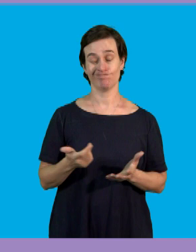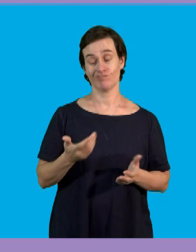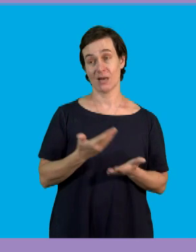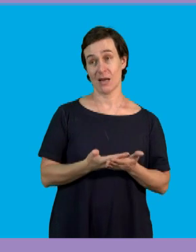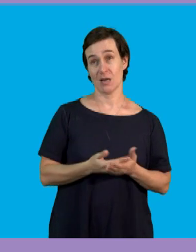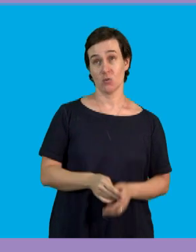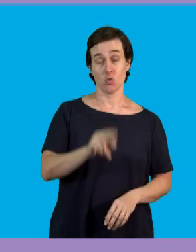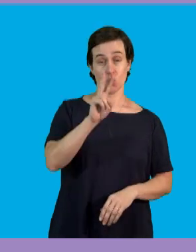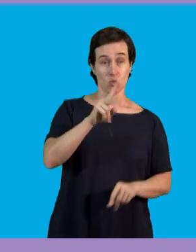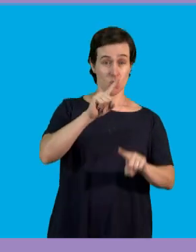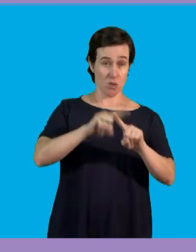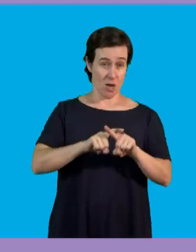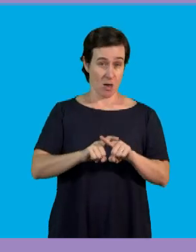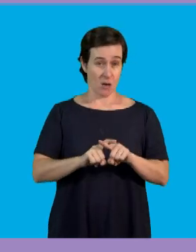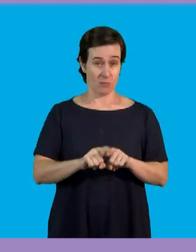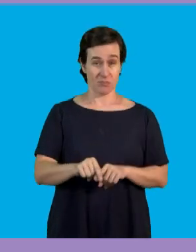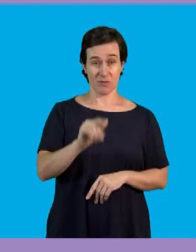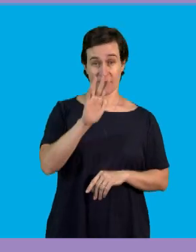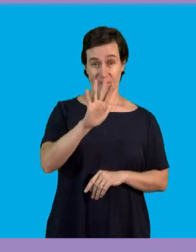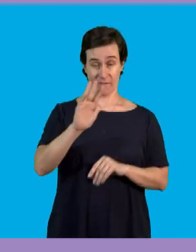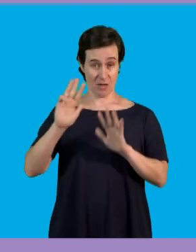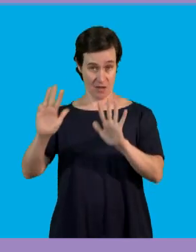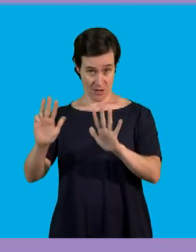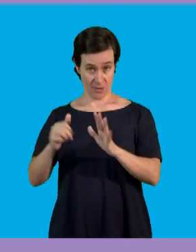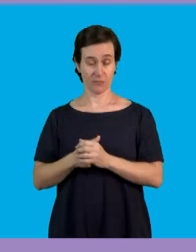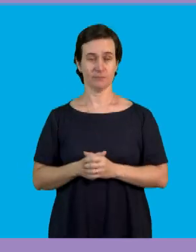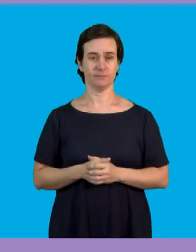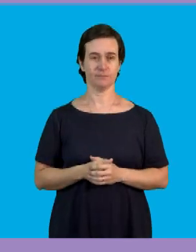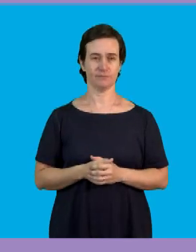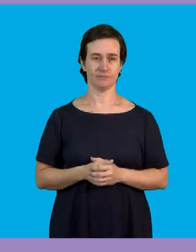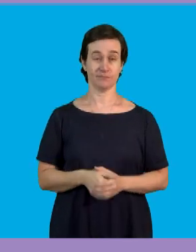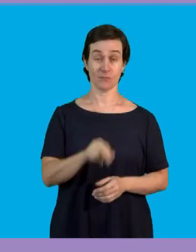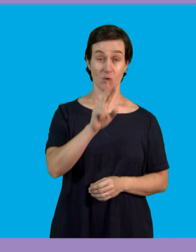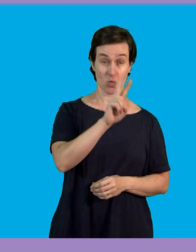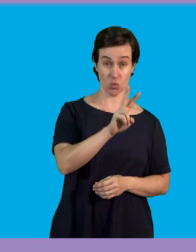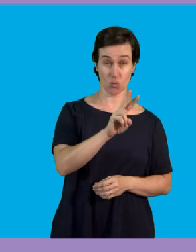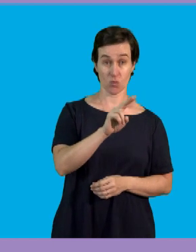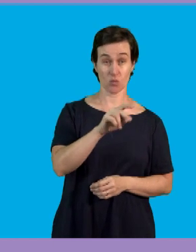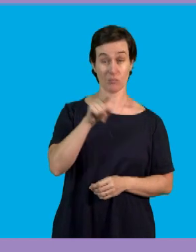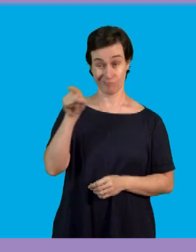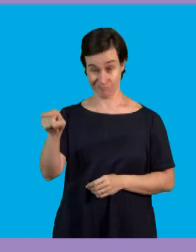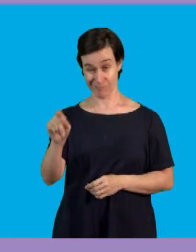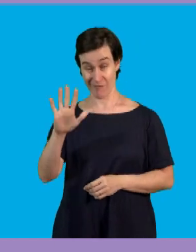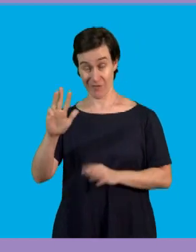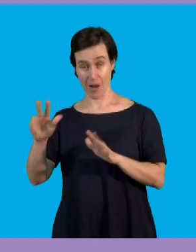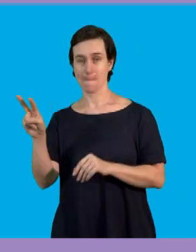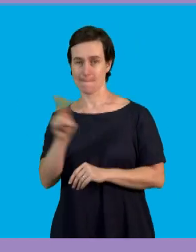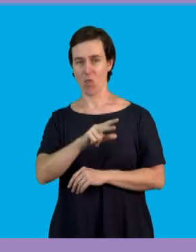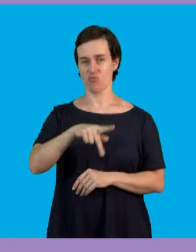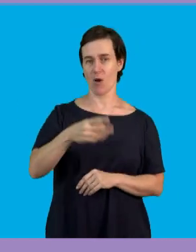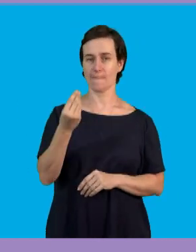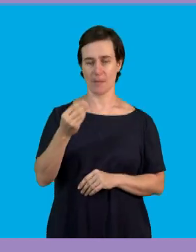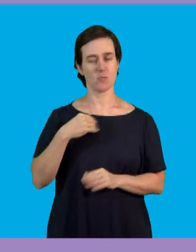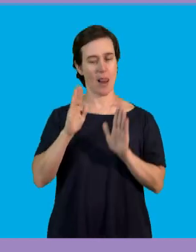2 multiplied by 59. 2 is a prime number, 59 is a prime number. So that's where I am